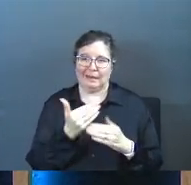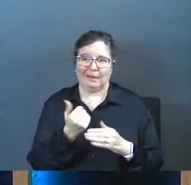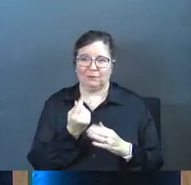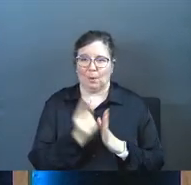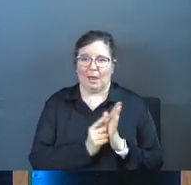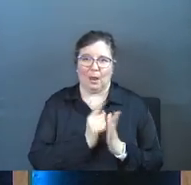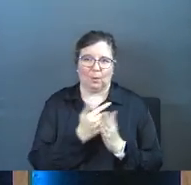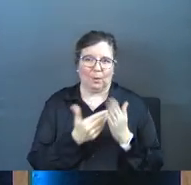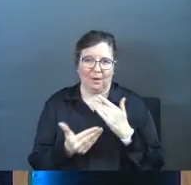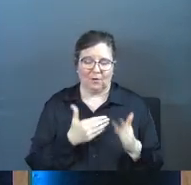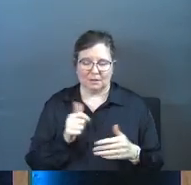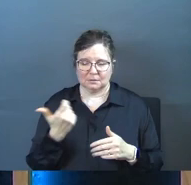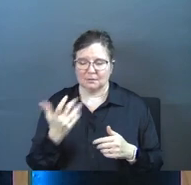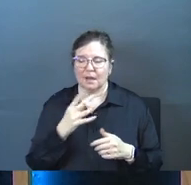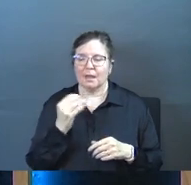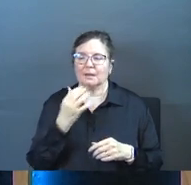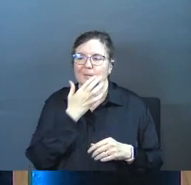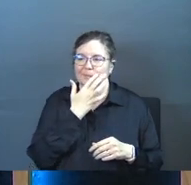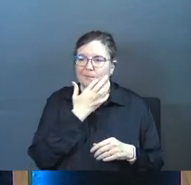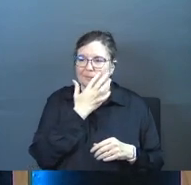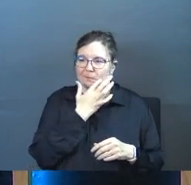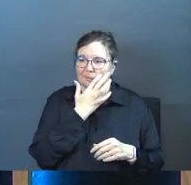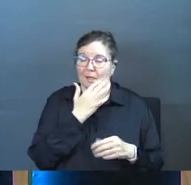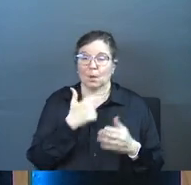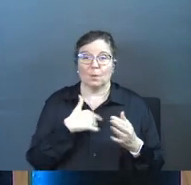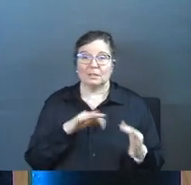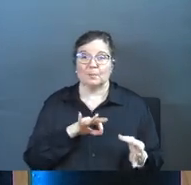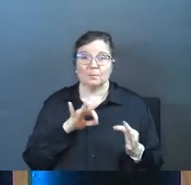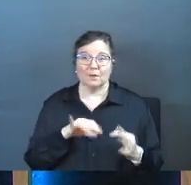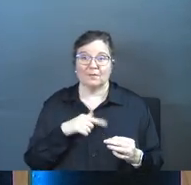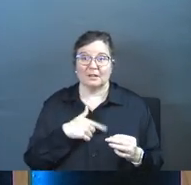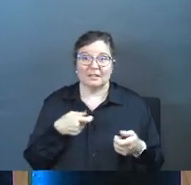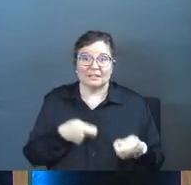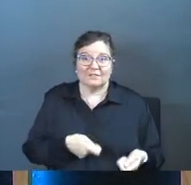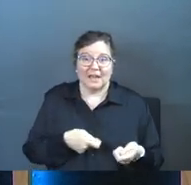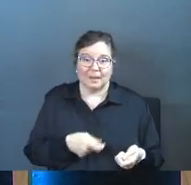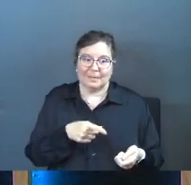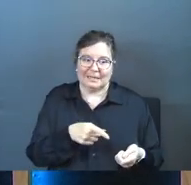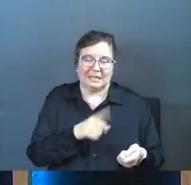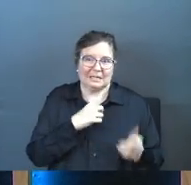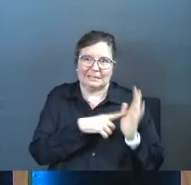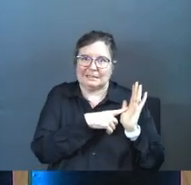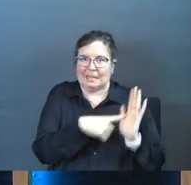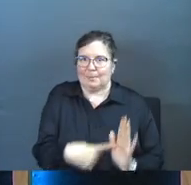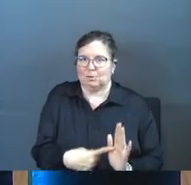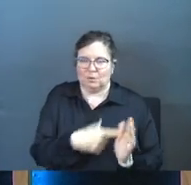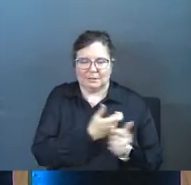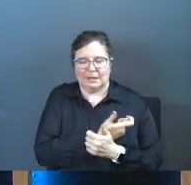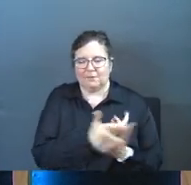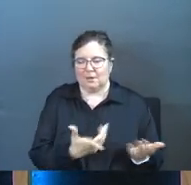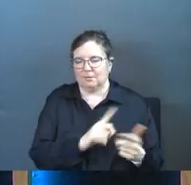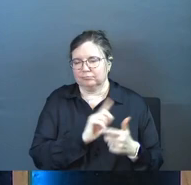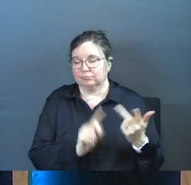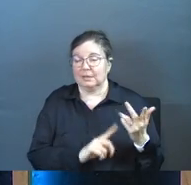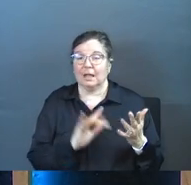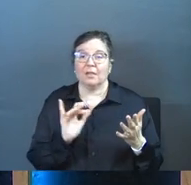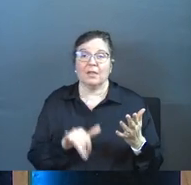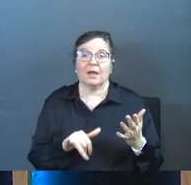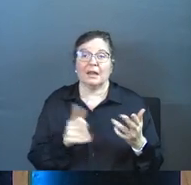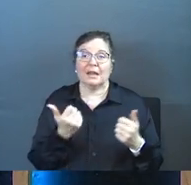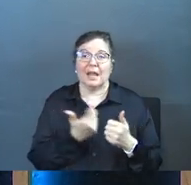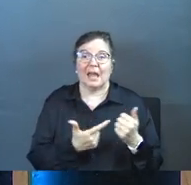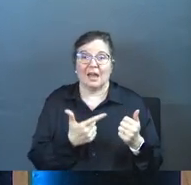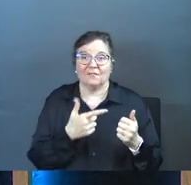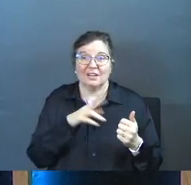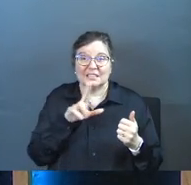next few hours or whatever else. And what's perfect about this vacuum, and he demonstrates it and all this kind of stuff, is that